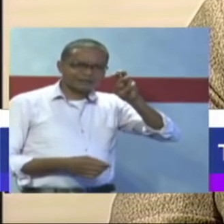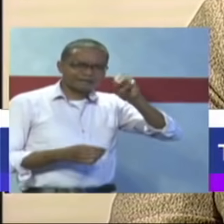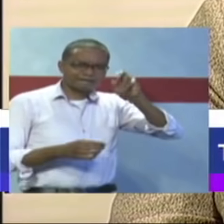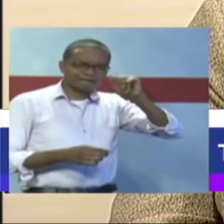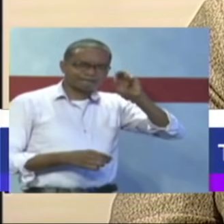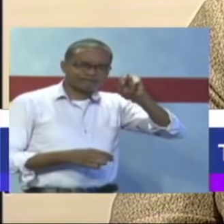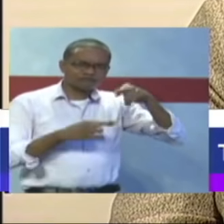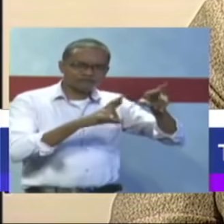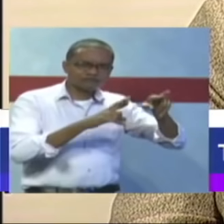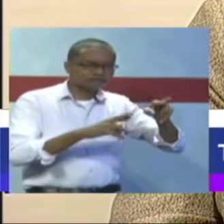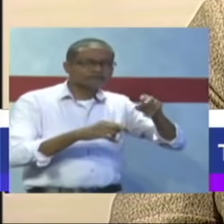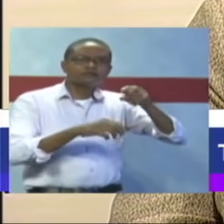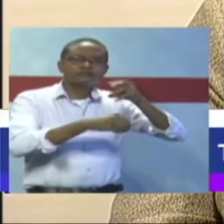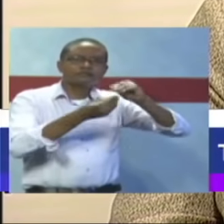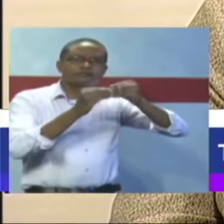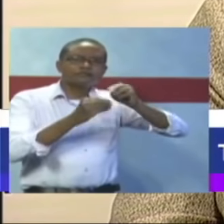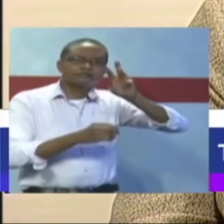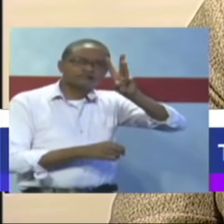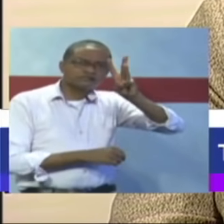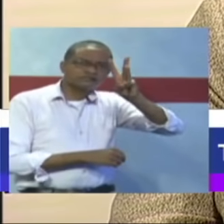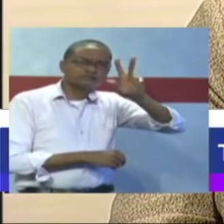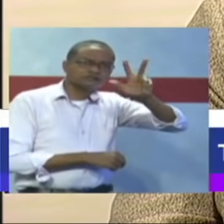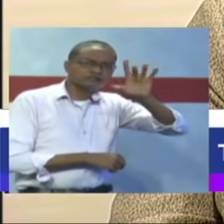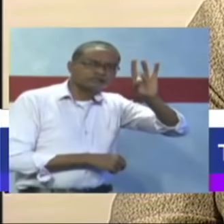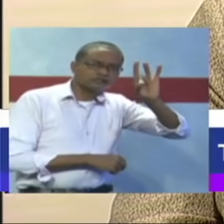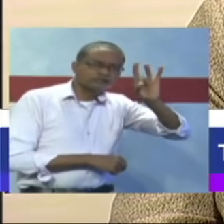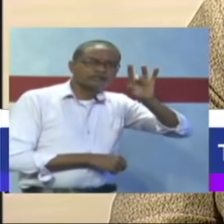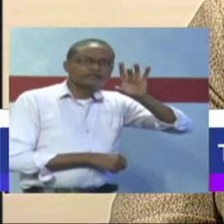can be contacted at